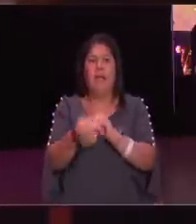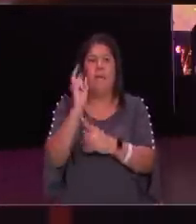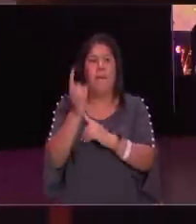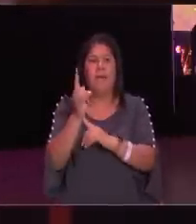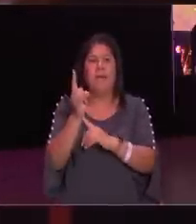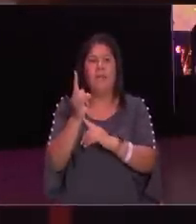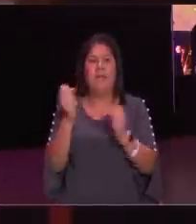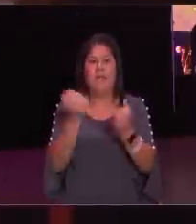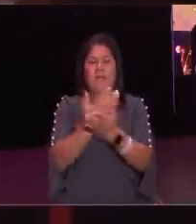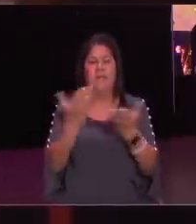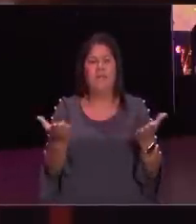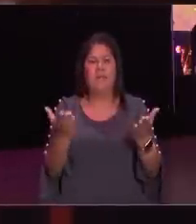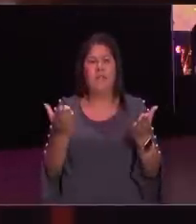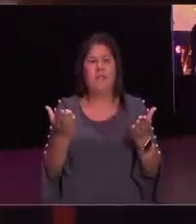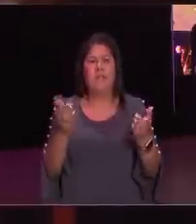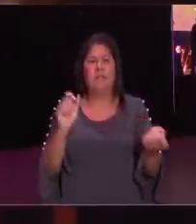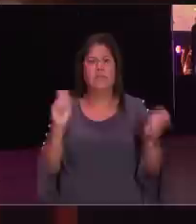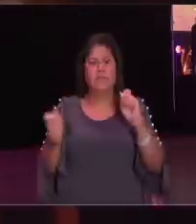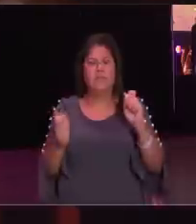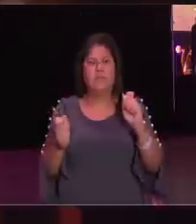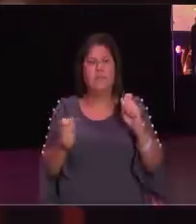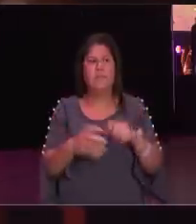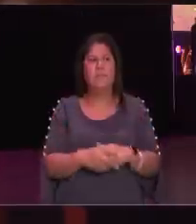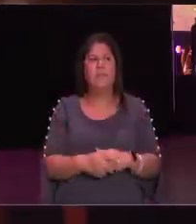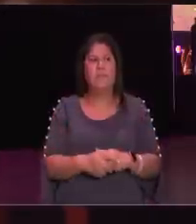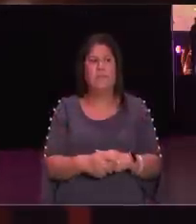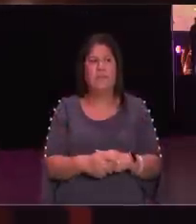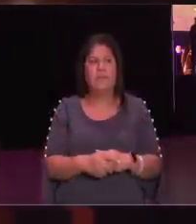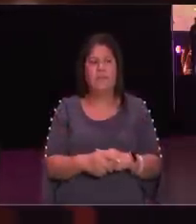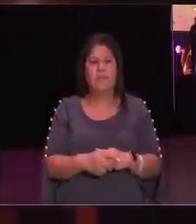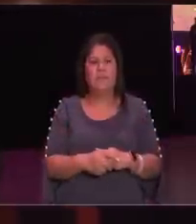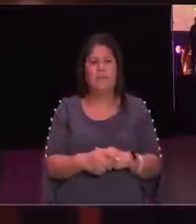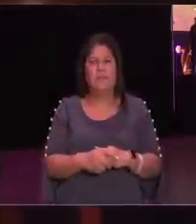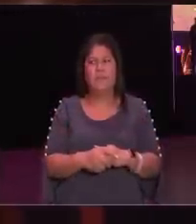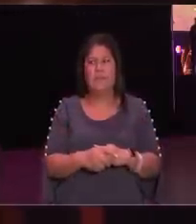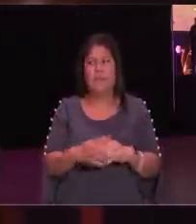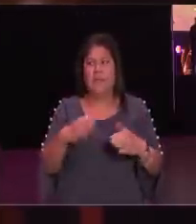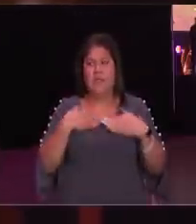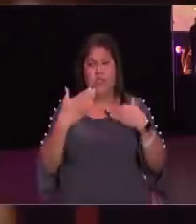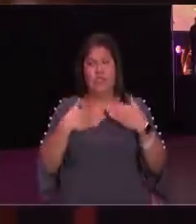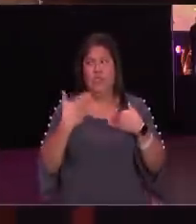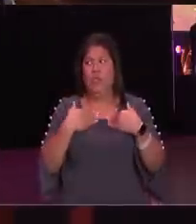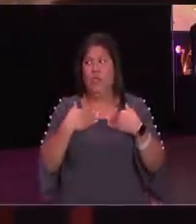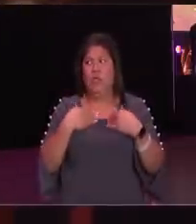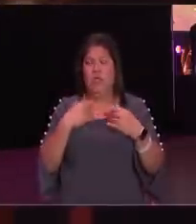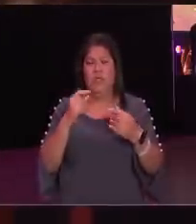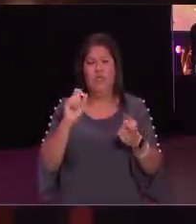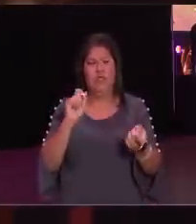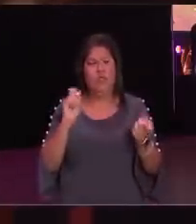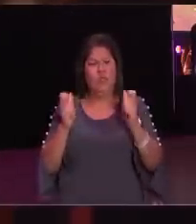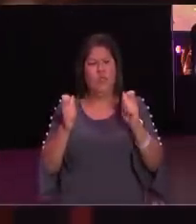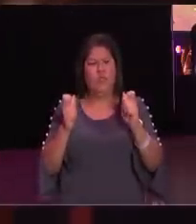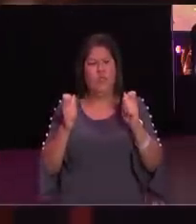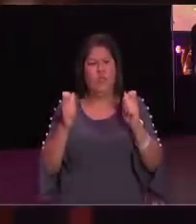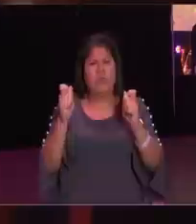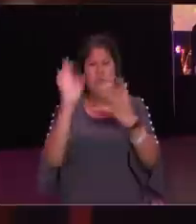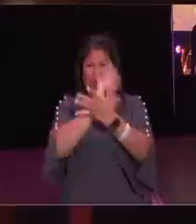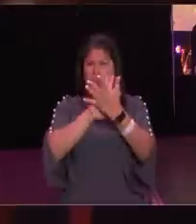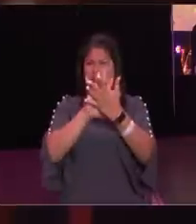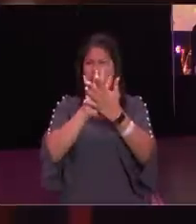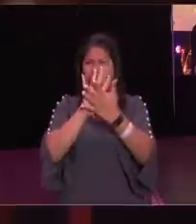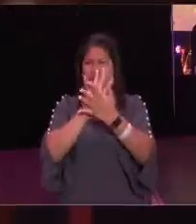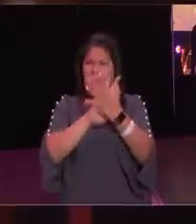sudden, everything changes. An atmosphere of joy can quickly turn into one of